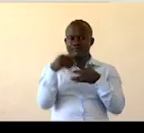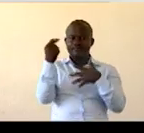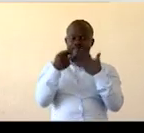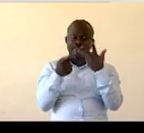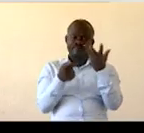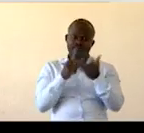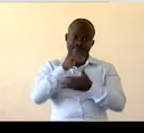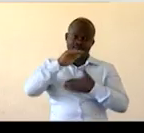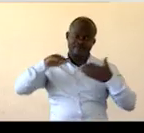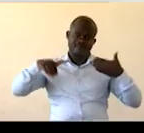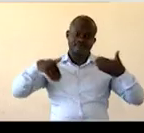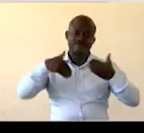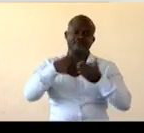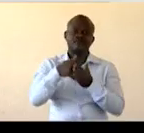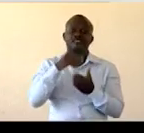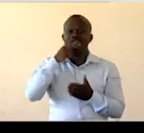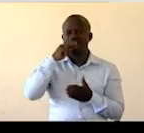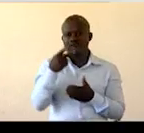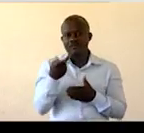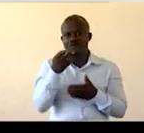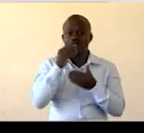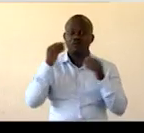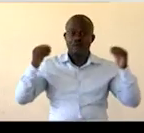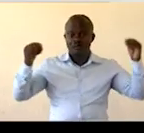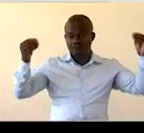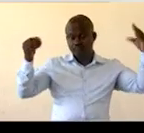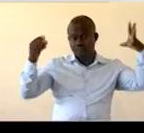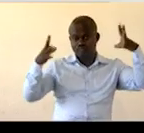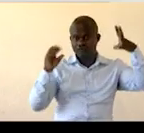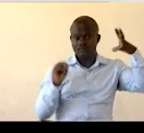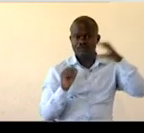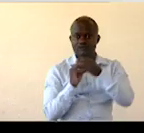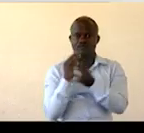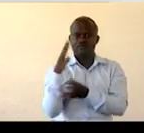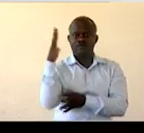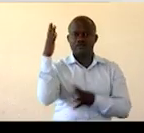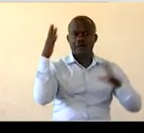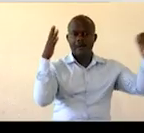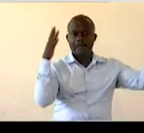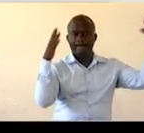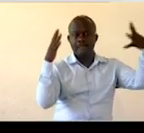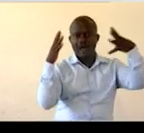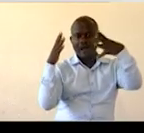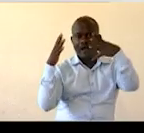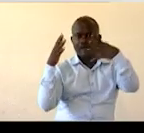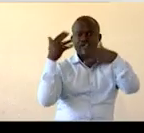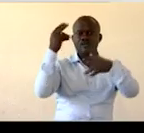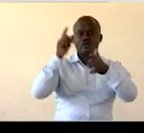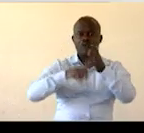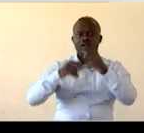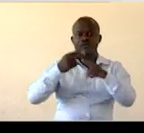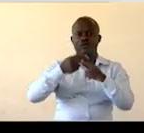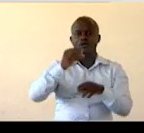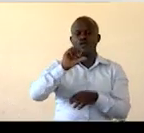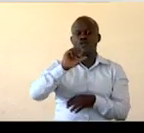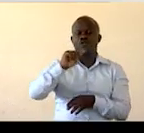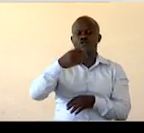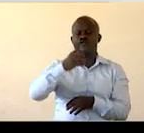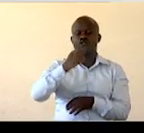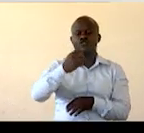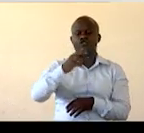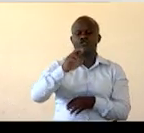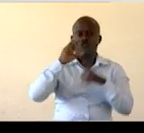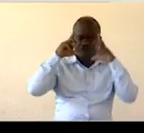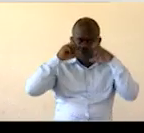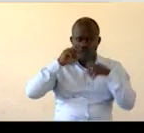plants respond to sunlight, and that is what we call phototropism.